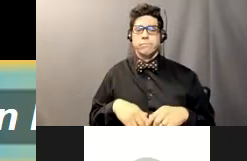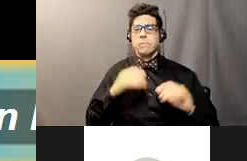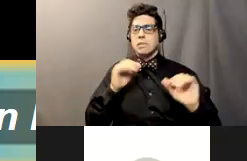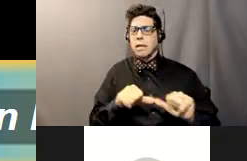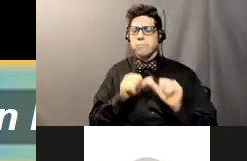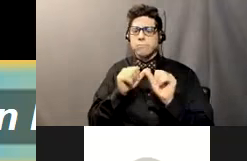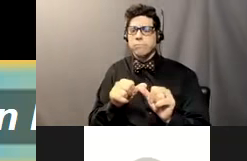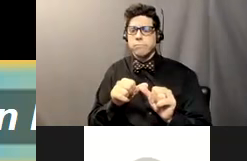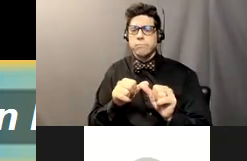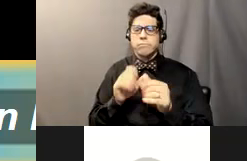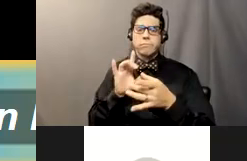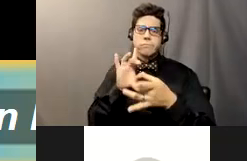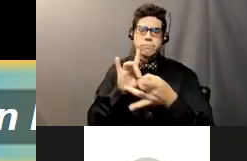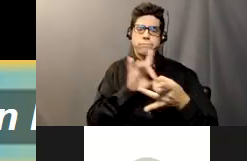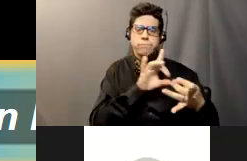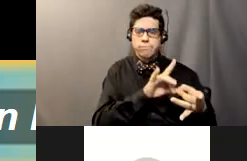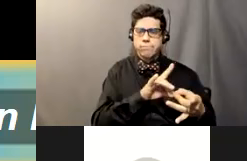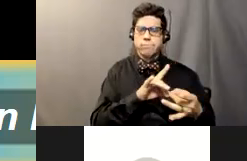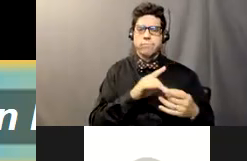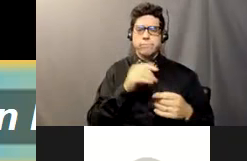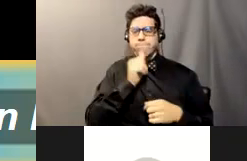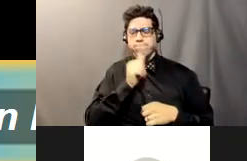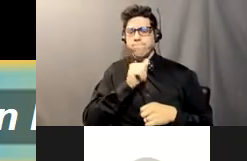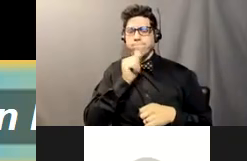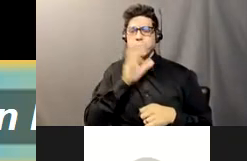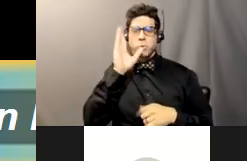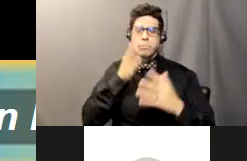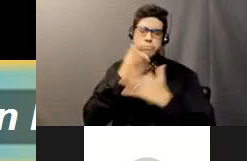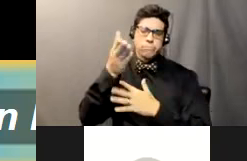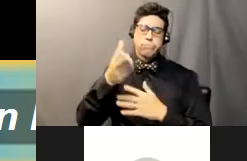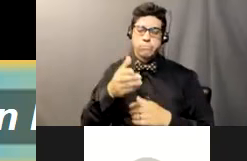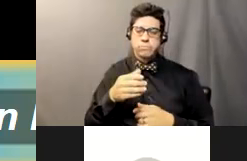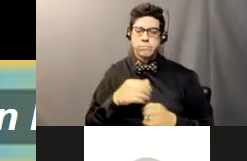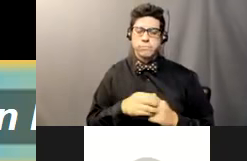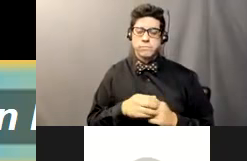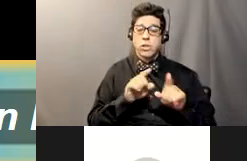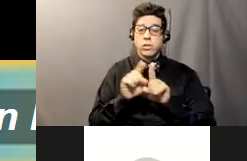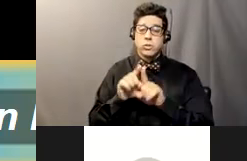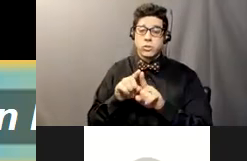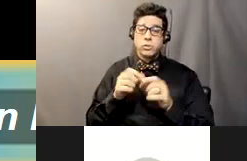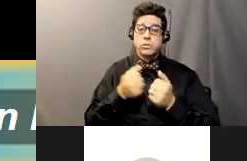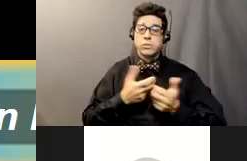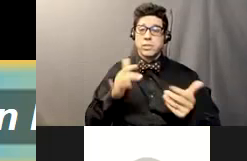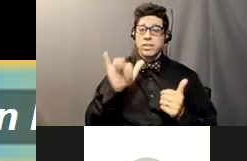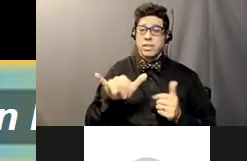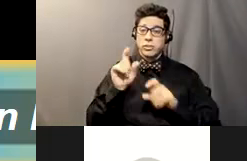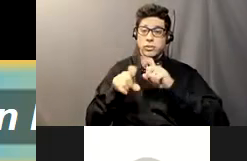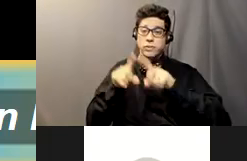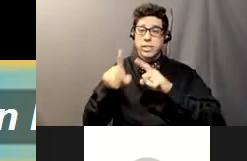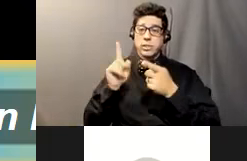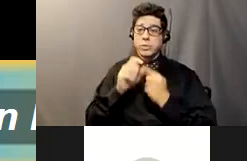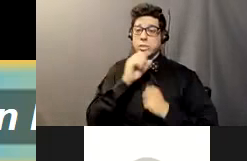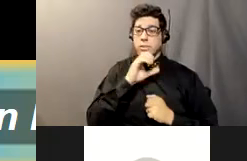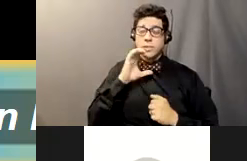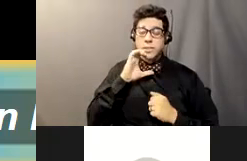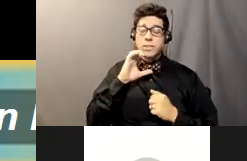so I think it helped both populations. We also distributed the survey to seniors about their interest in